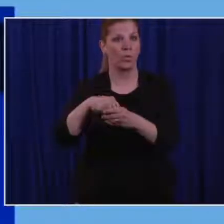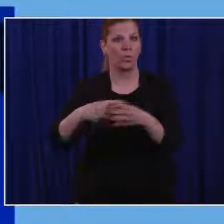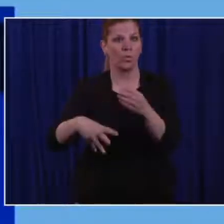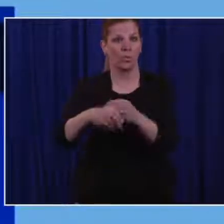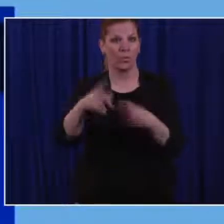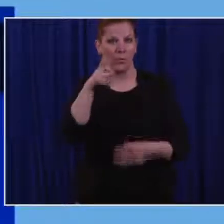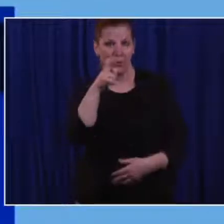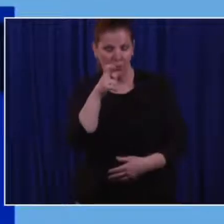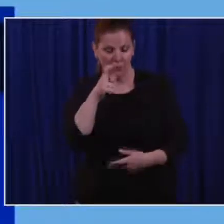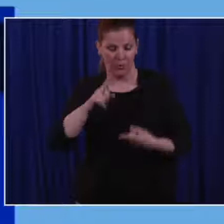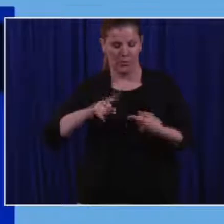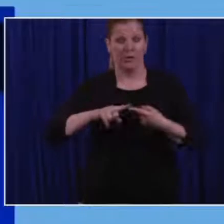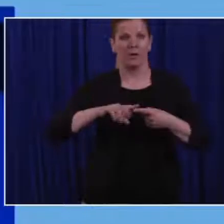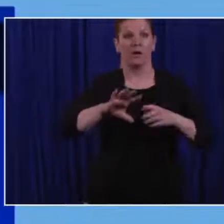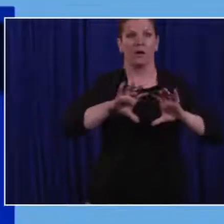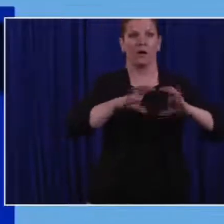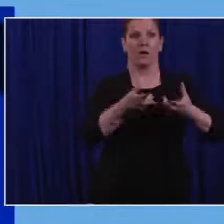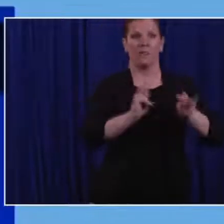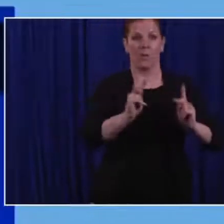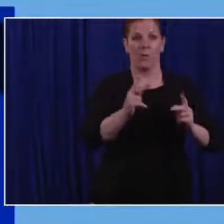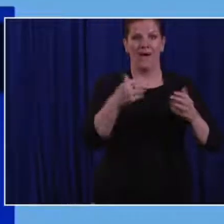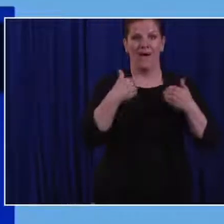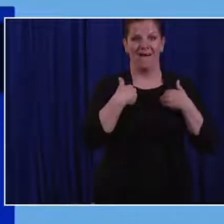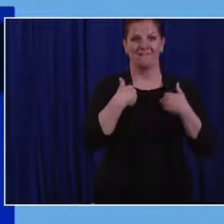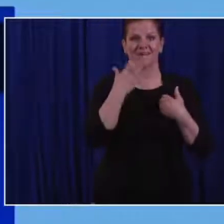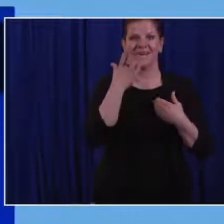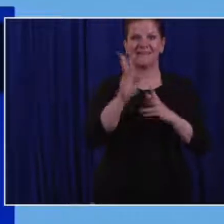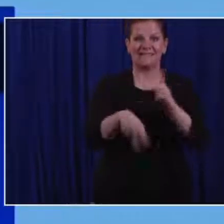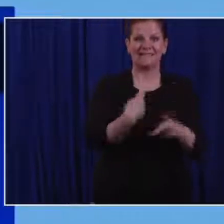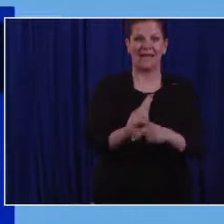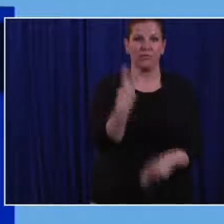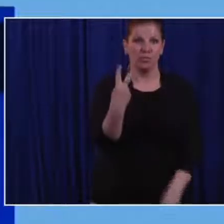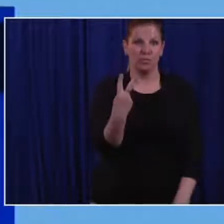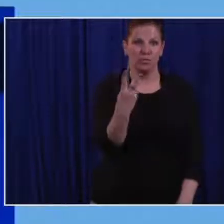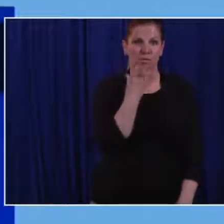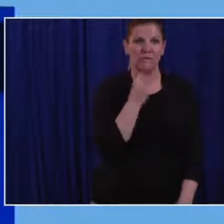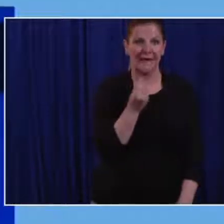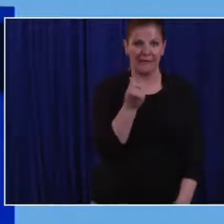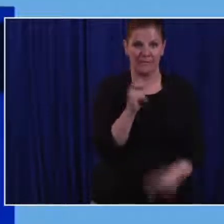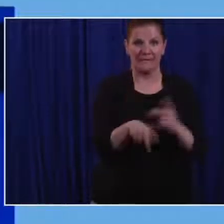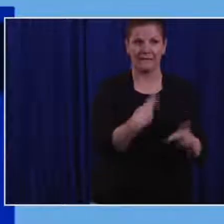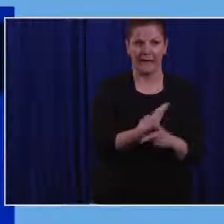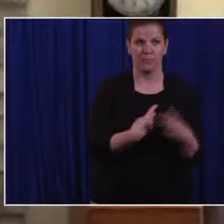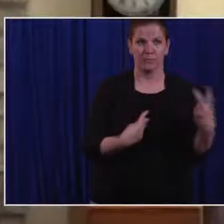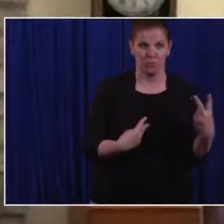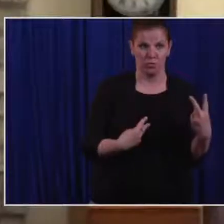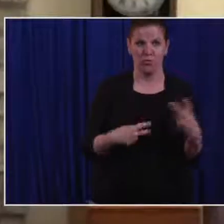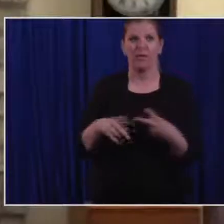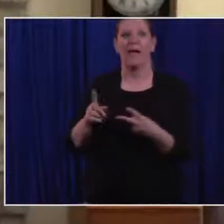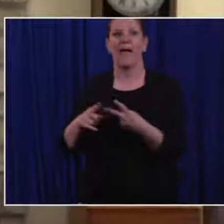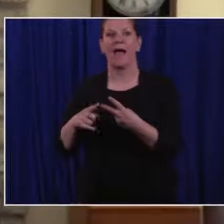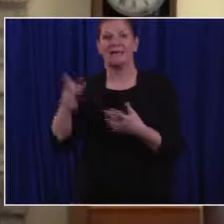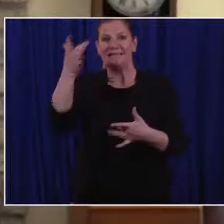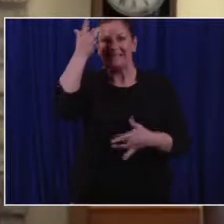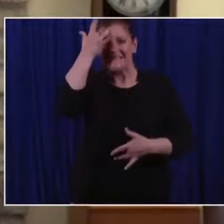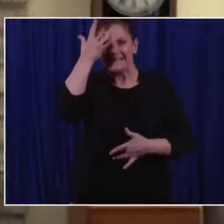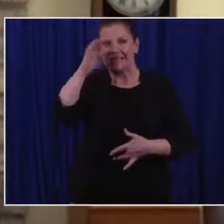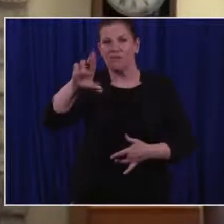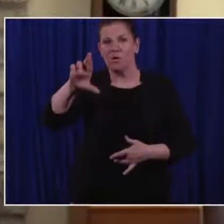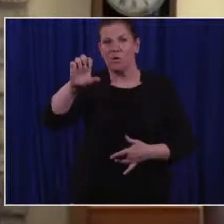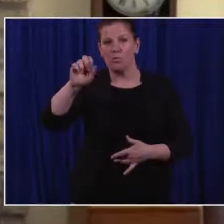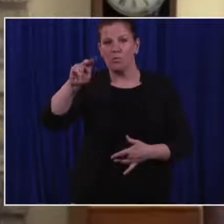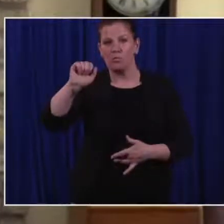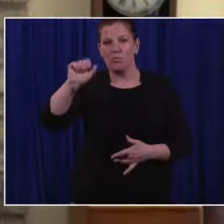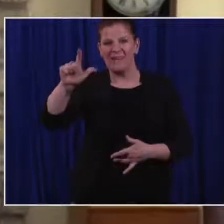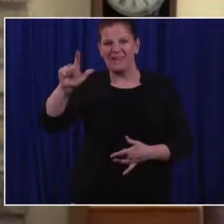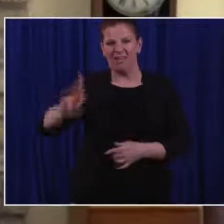and end-stage renal disease. So as of Thursday morning, anybody with